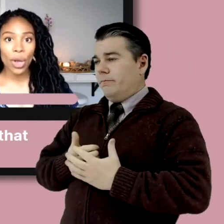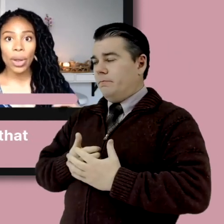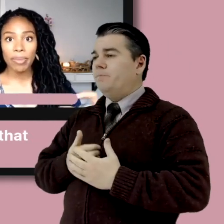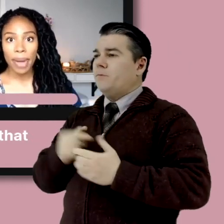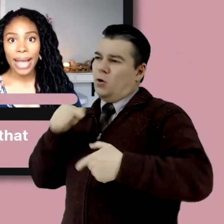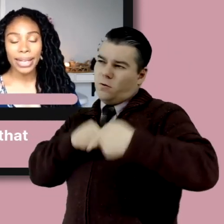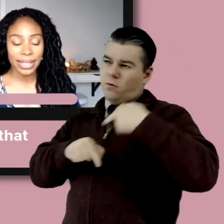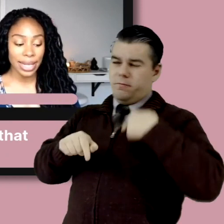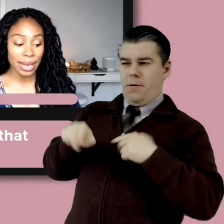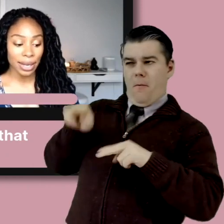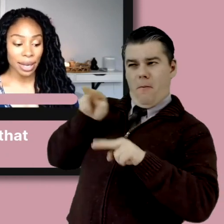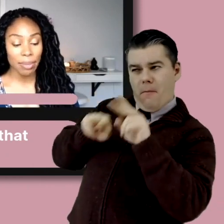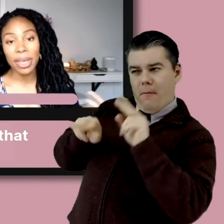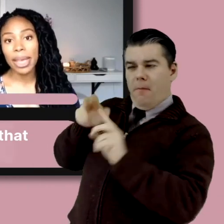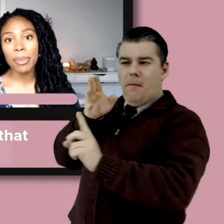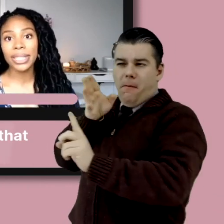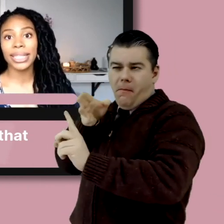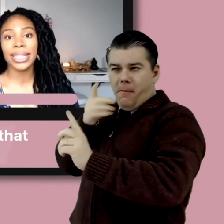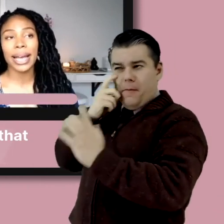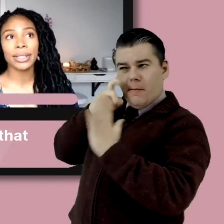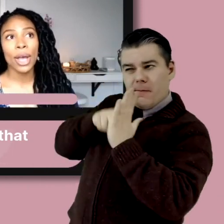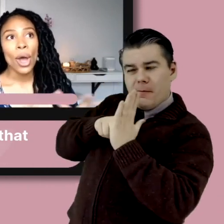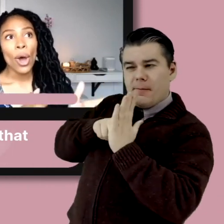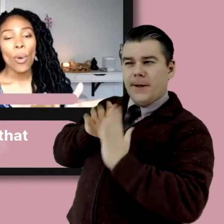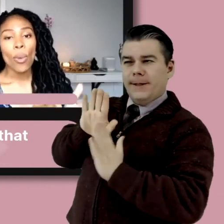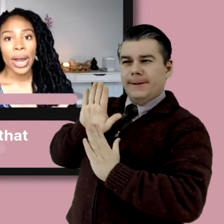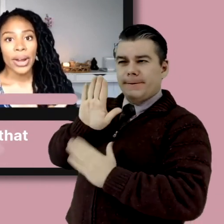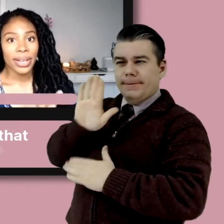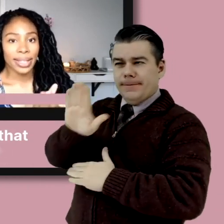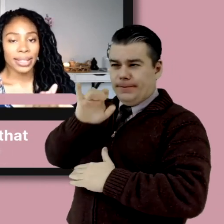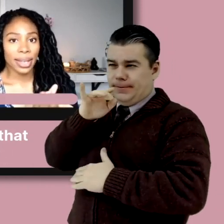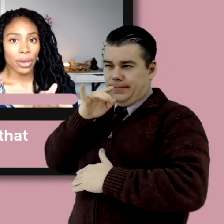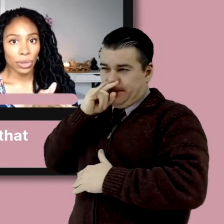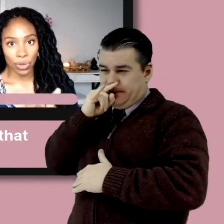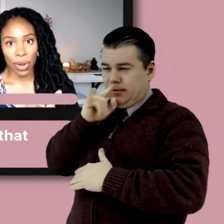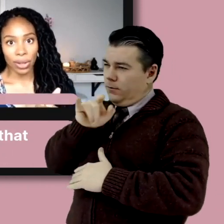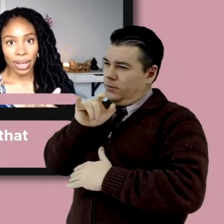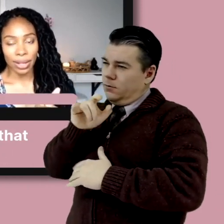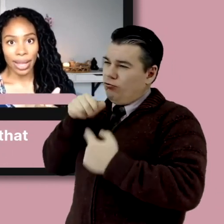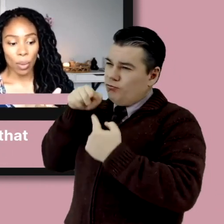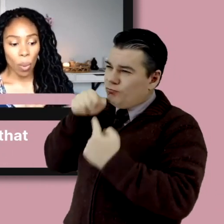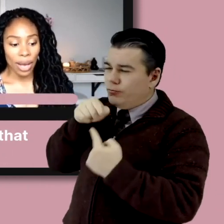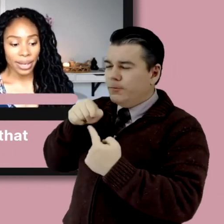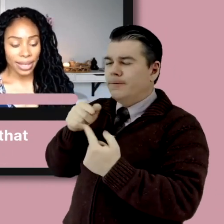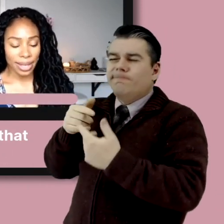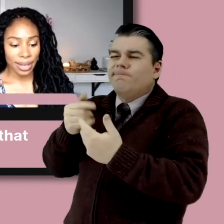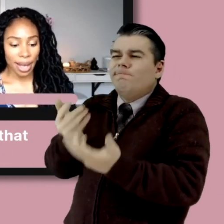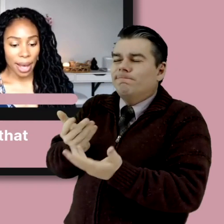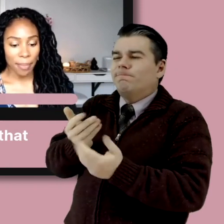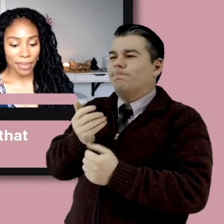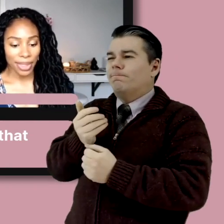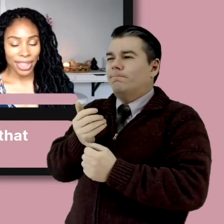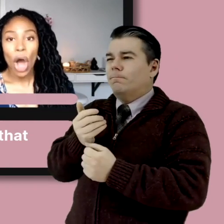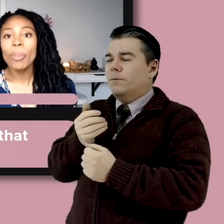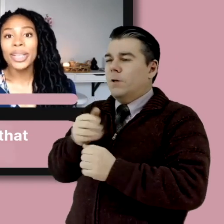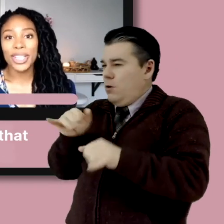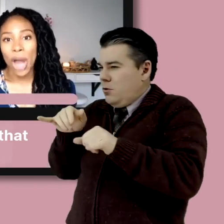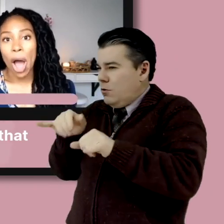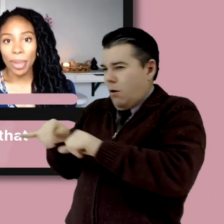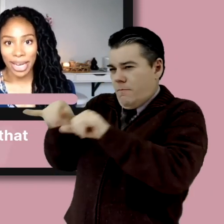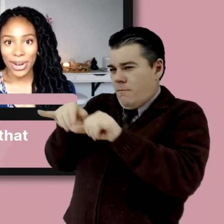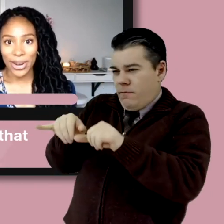it's going back and seeing and being able to detect, where is this kiddo struggling? Like, what is the